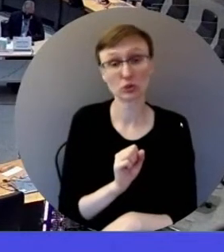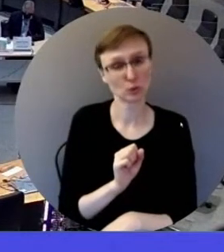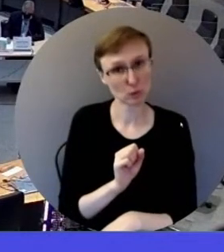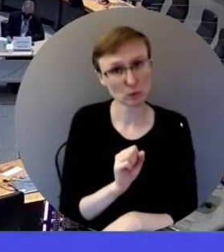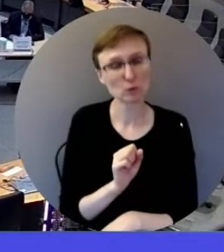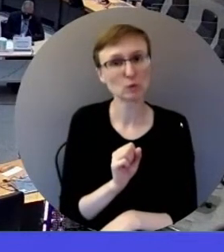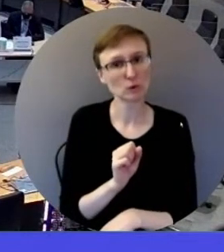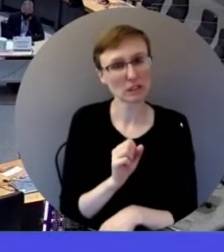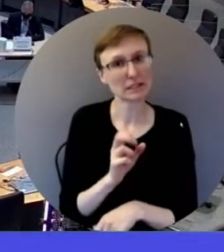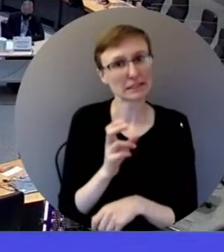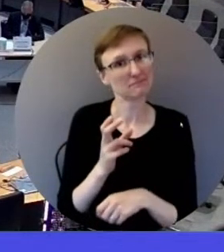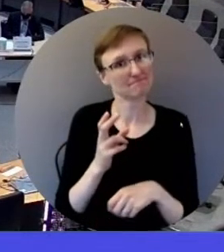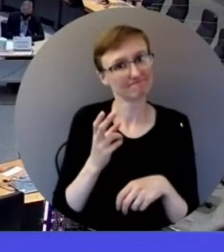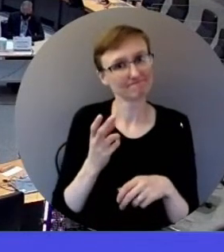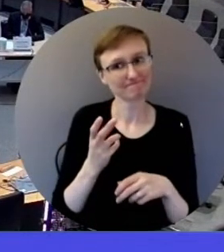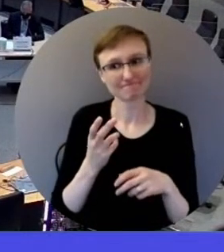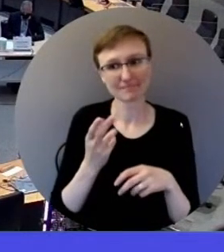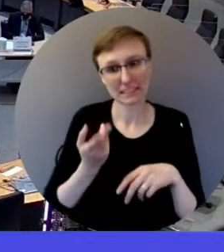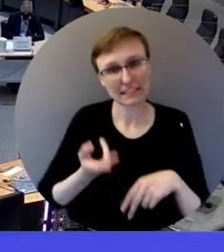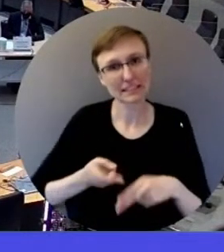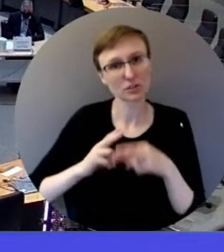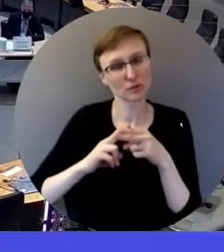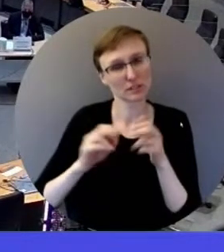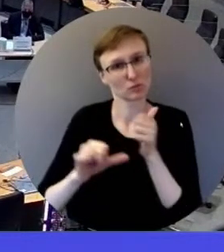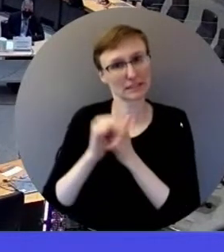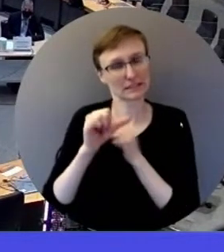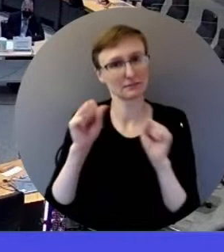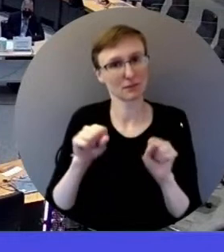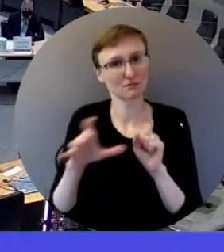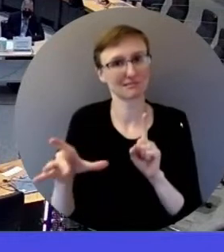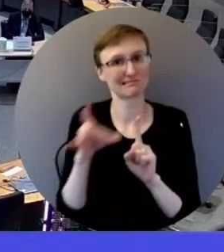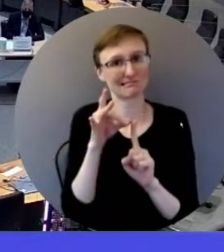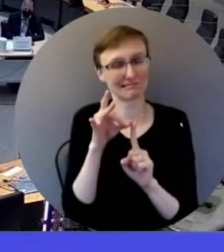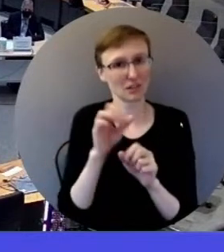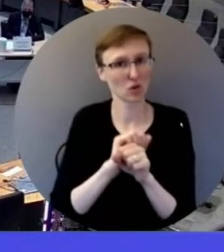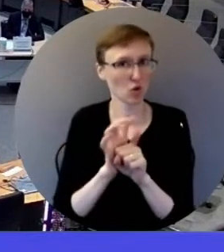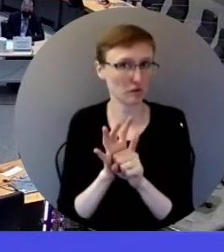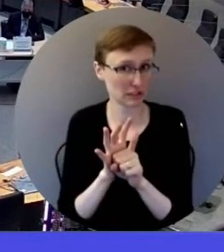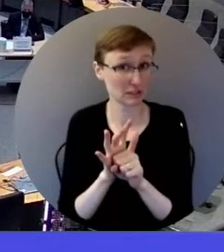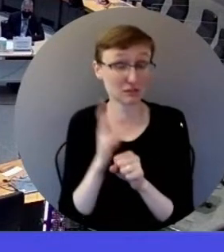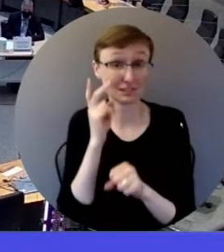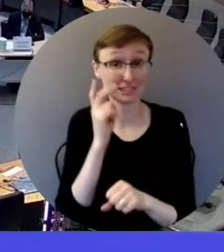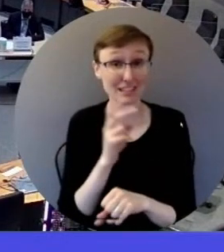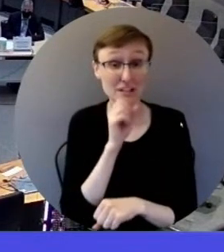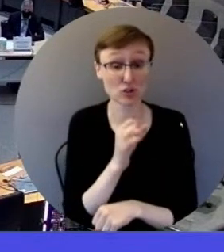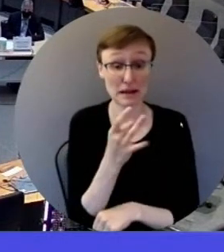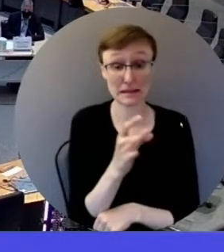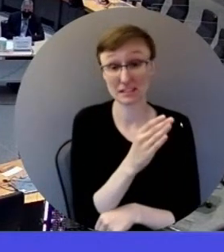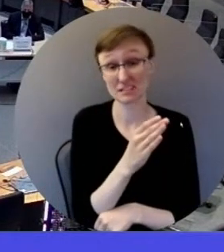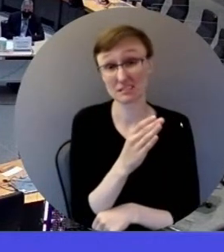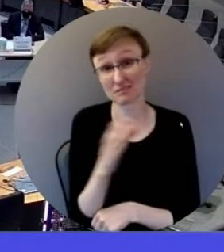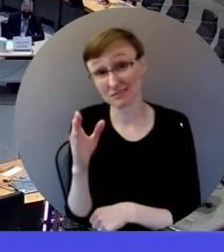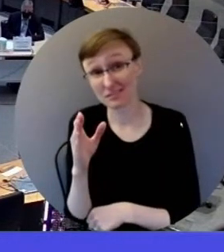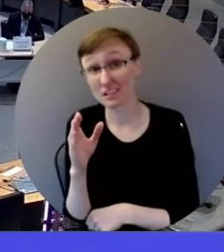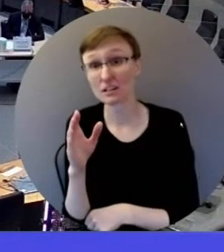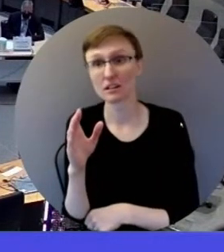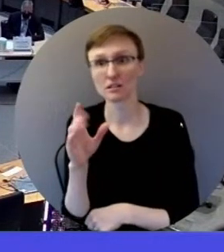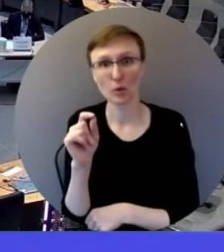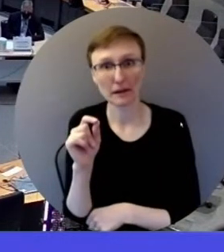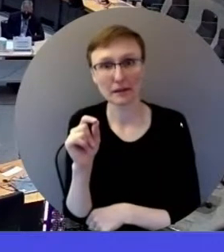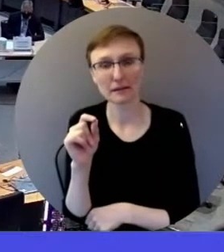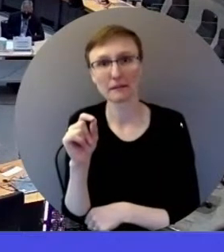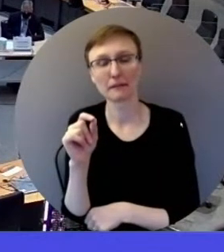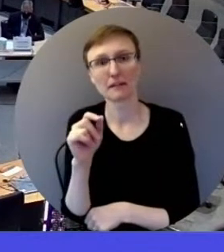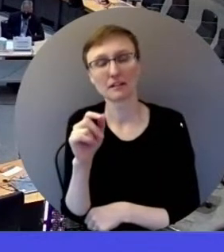high for people in their 20s and 30s, and so that protection is important. And now is the time. Right now, we